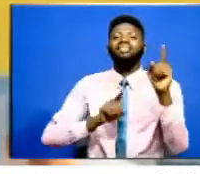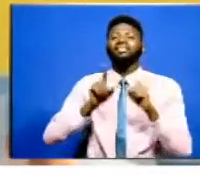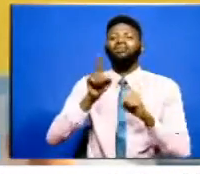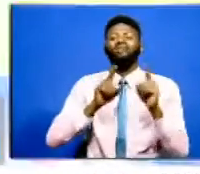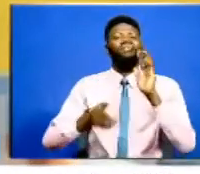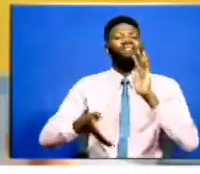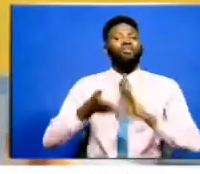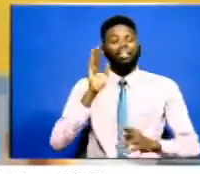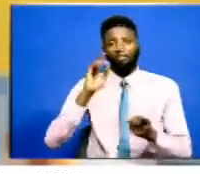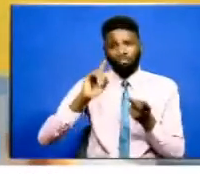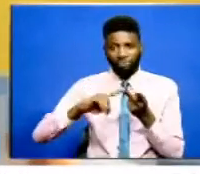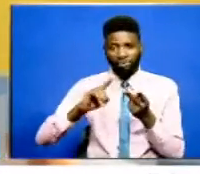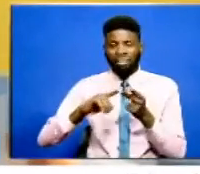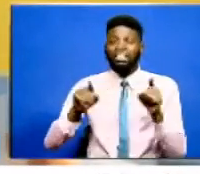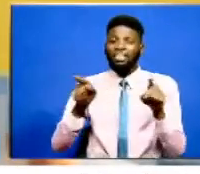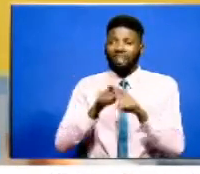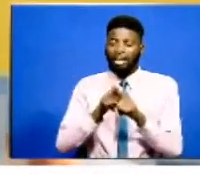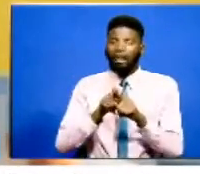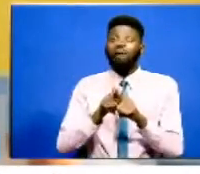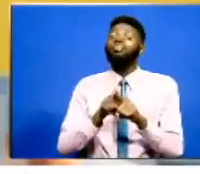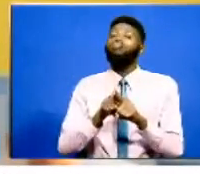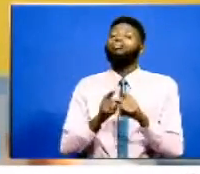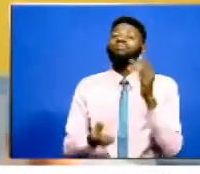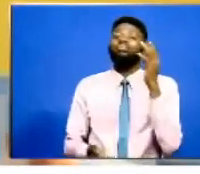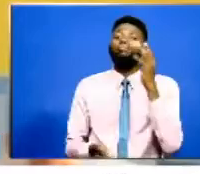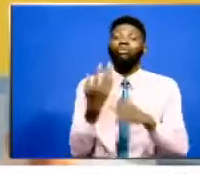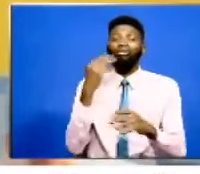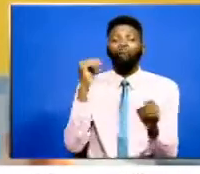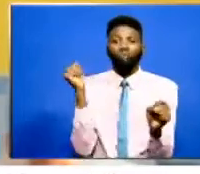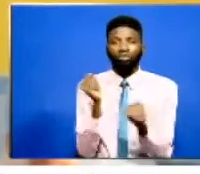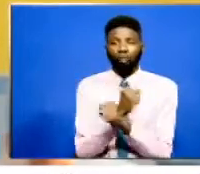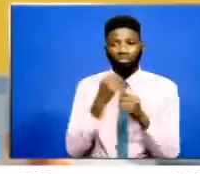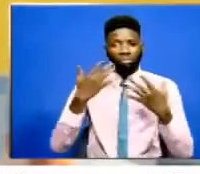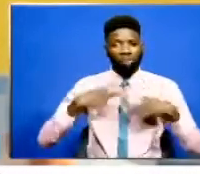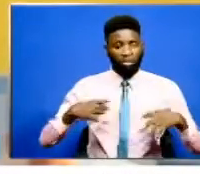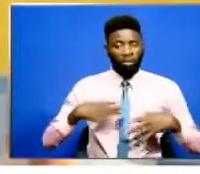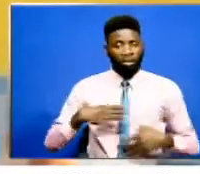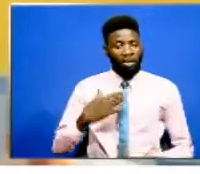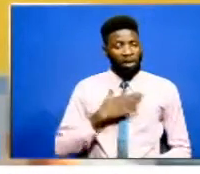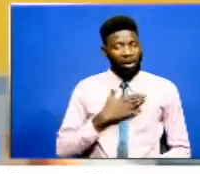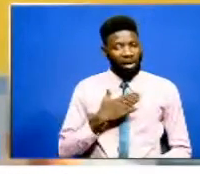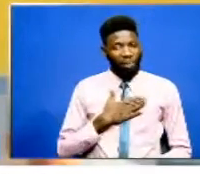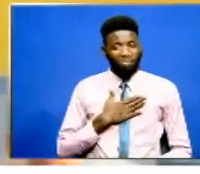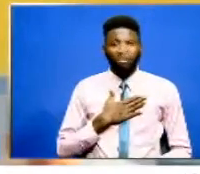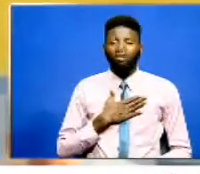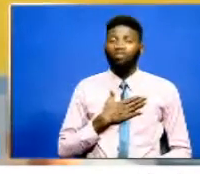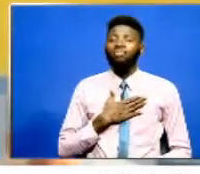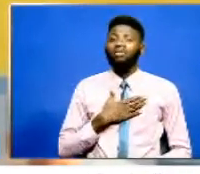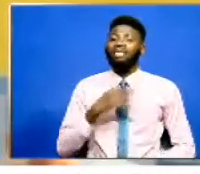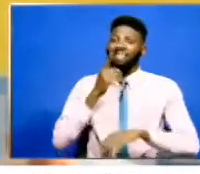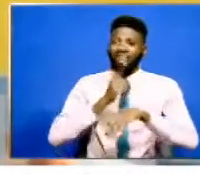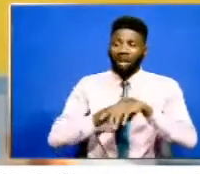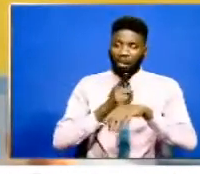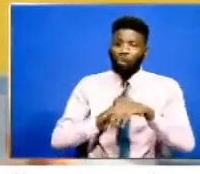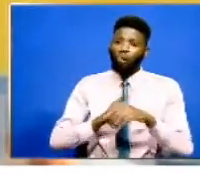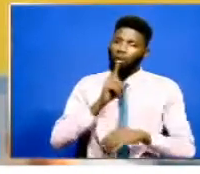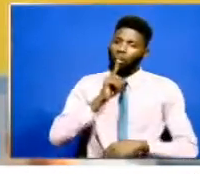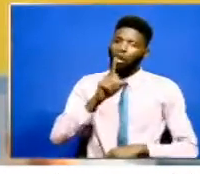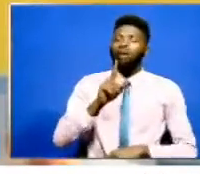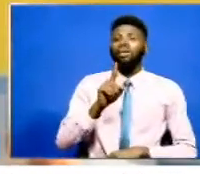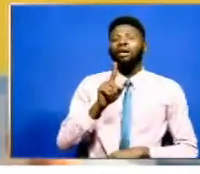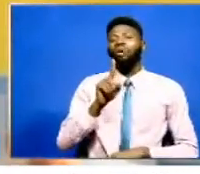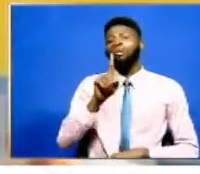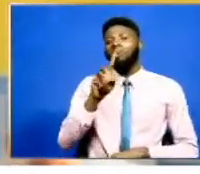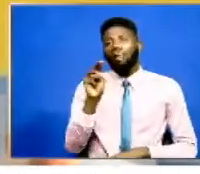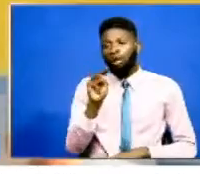we provide jobs. We give jobs to our people. Whenever you order 1 million, 2 million